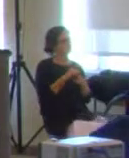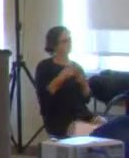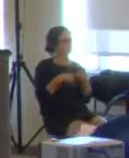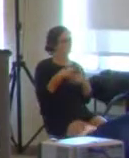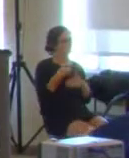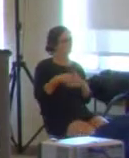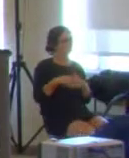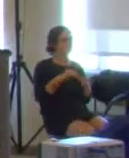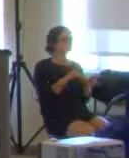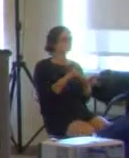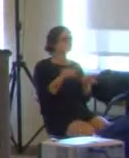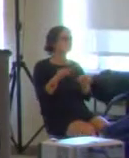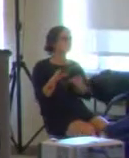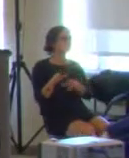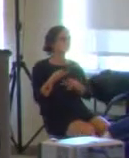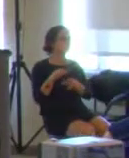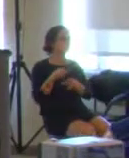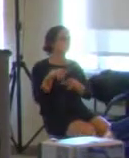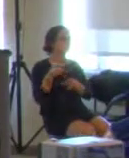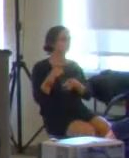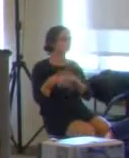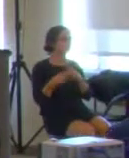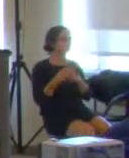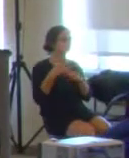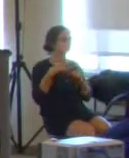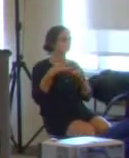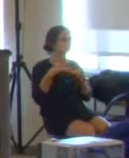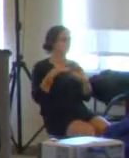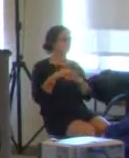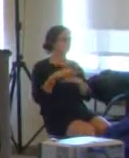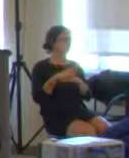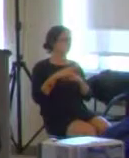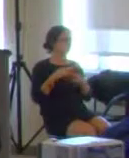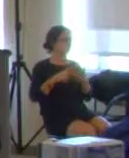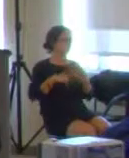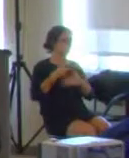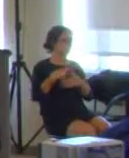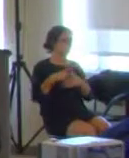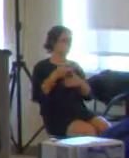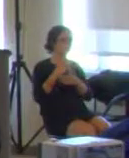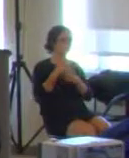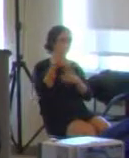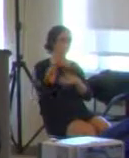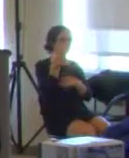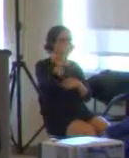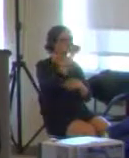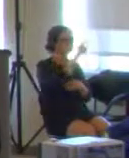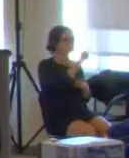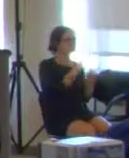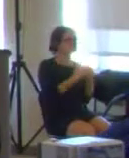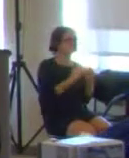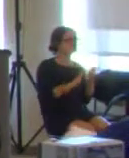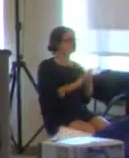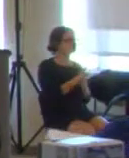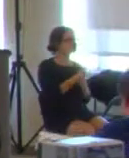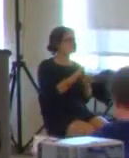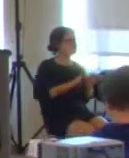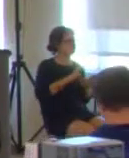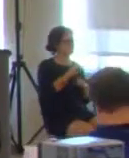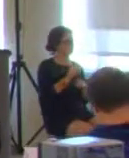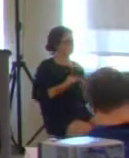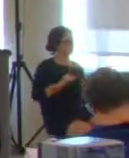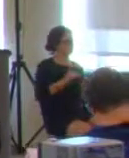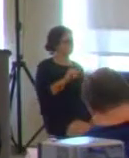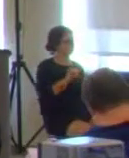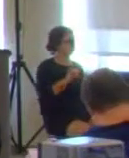there are also some other peer counseling programs in some of the city colleges around the Bay Area